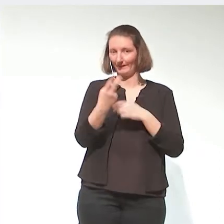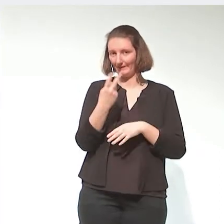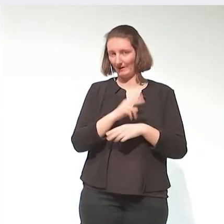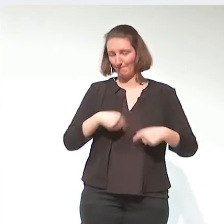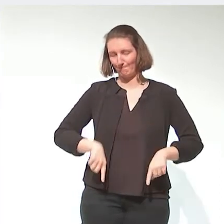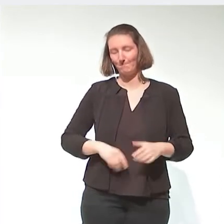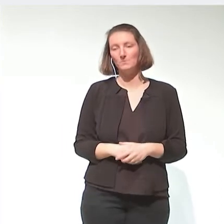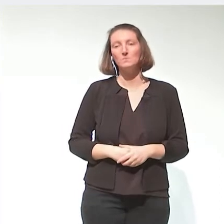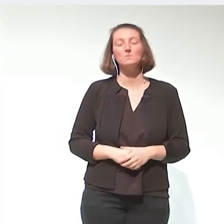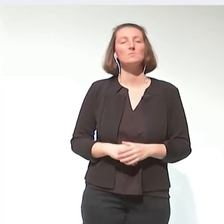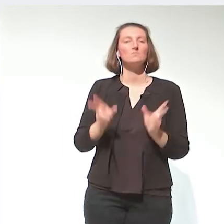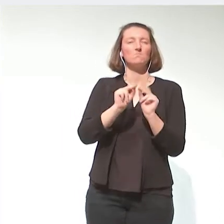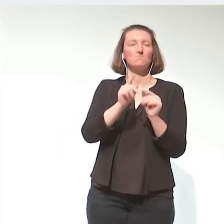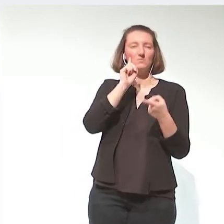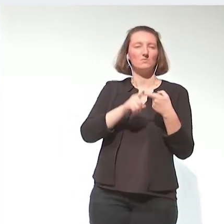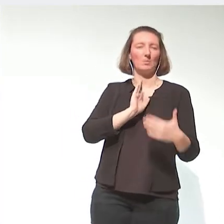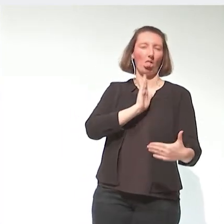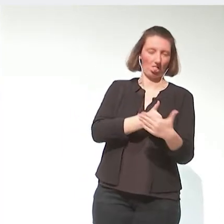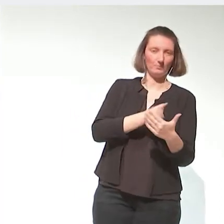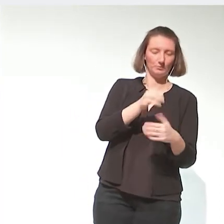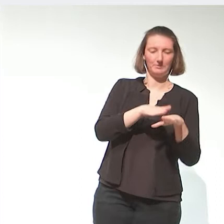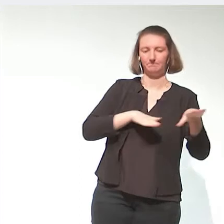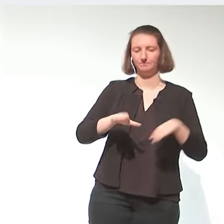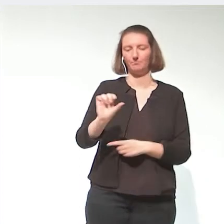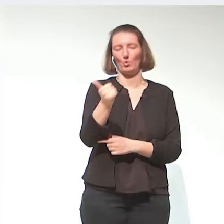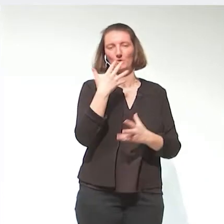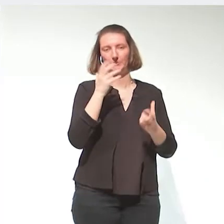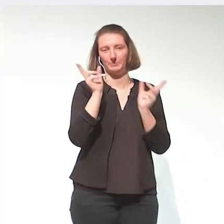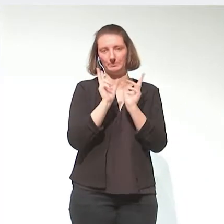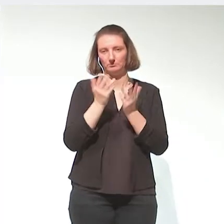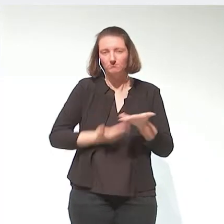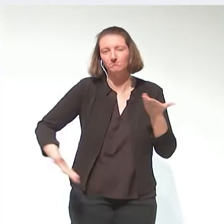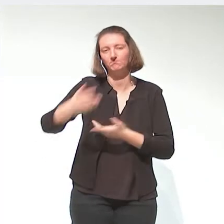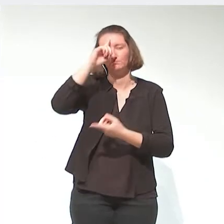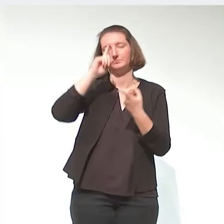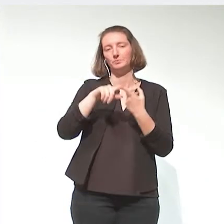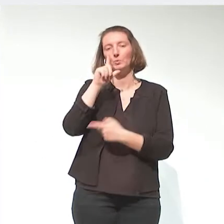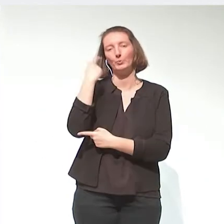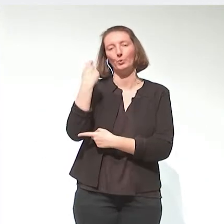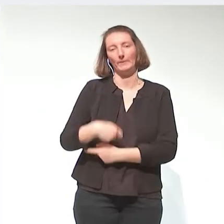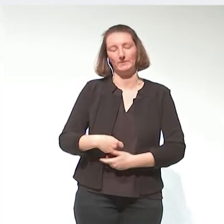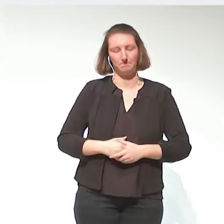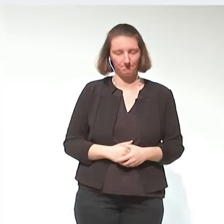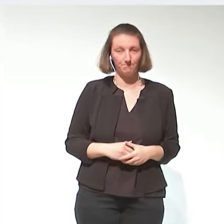Before talking about the obstacles, I'd just like to talk briefly about Ukraine. Because in actual fact,